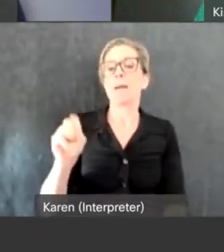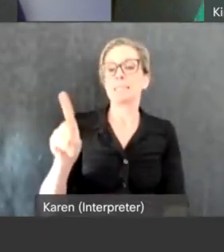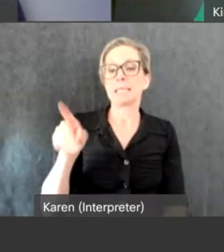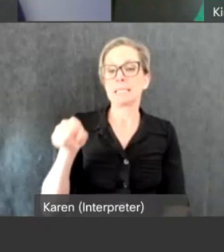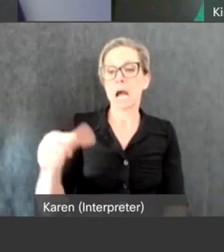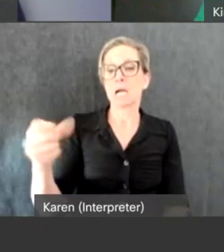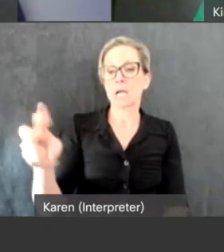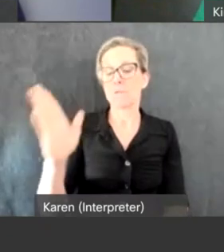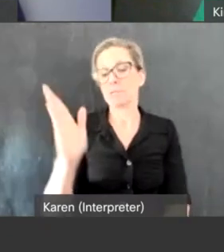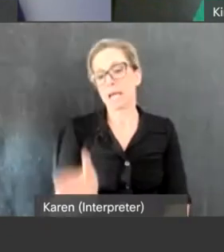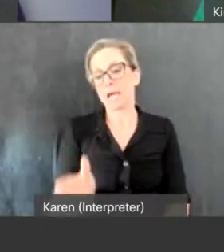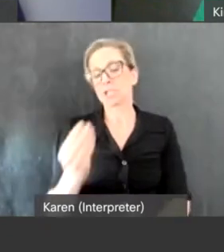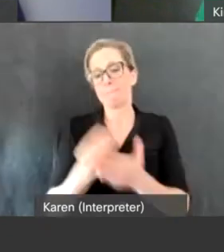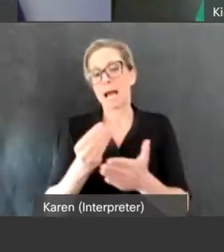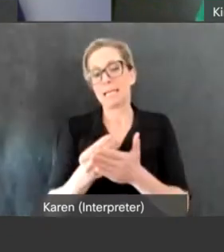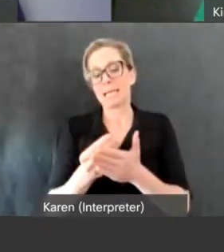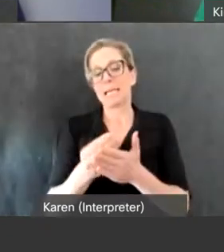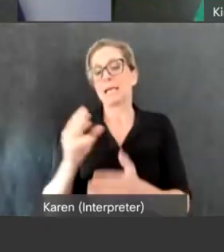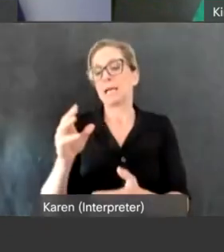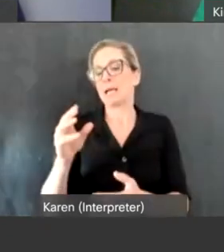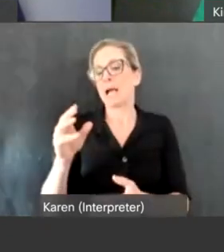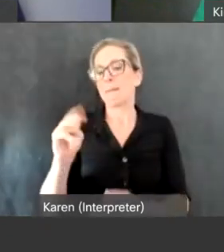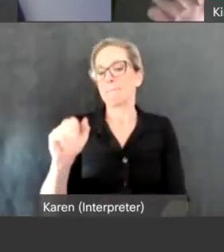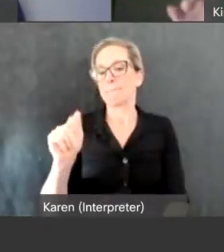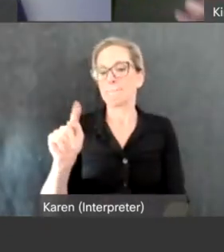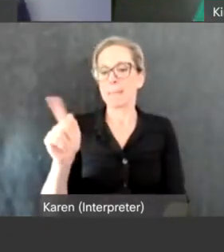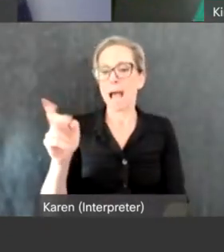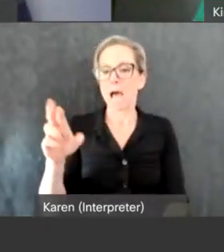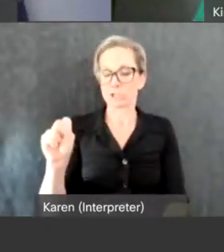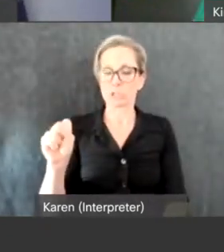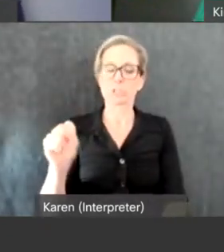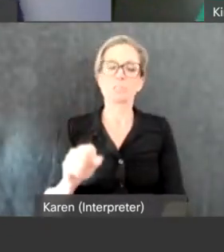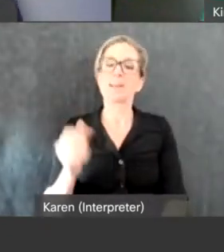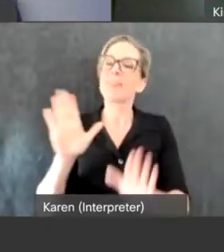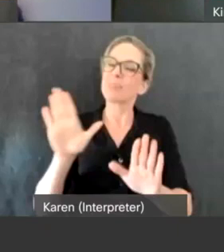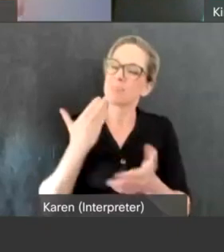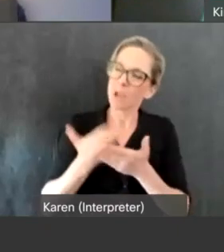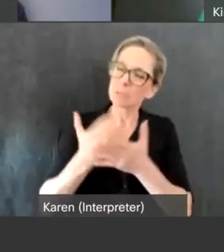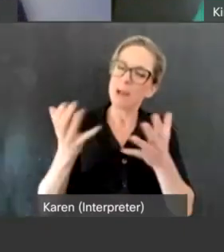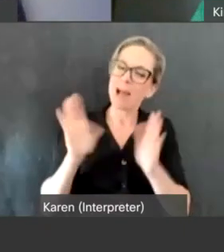www.howardcountymd.gov/money-matters. Thank you so much again for tuning in. Have a wonderful evening.